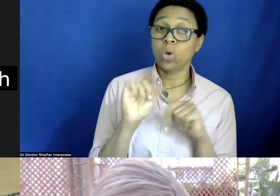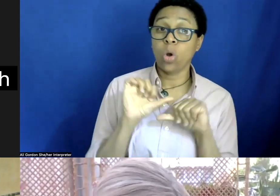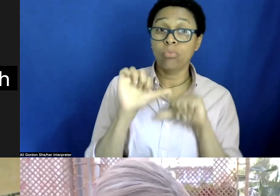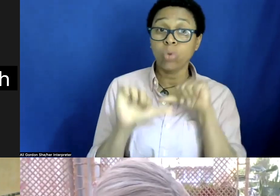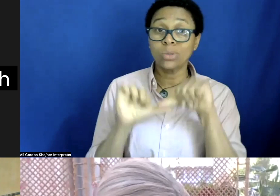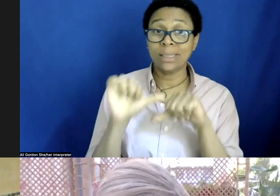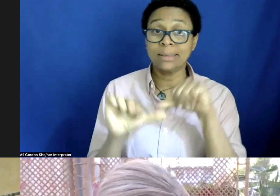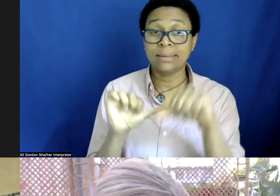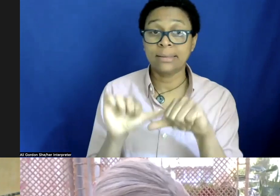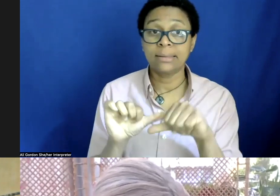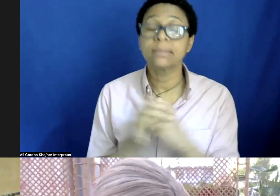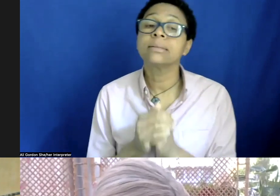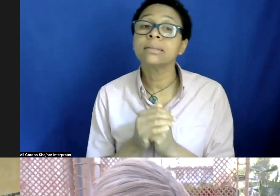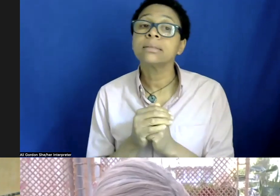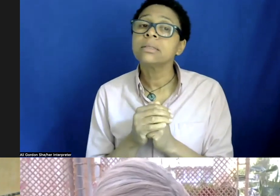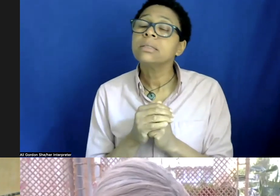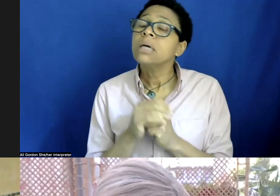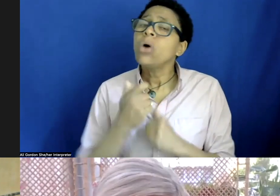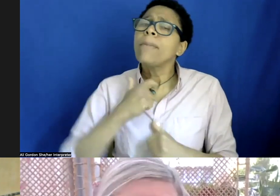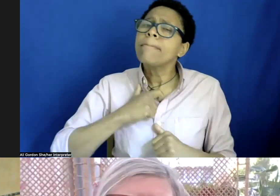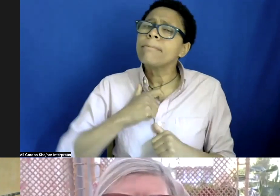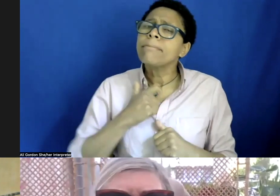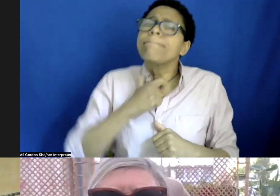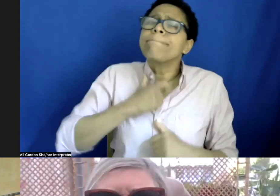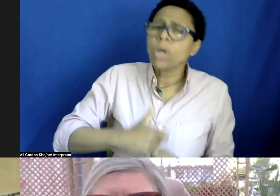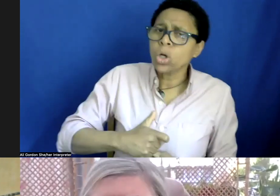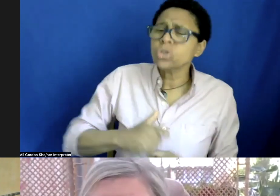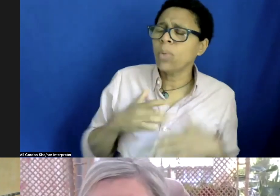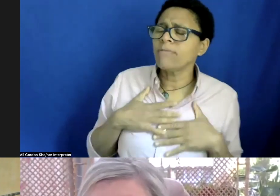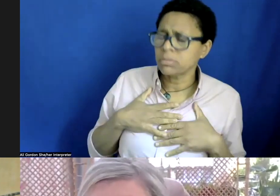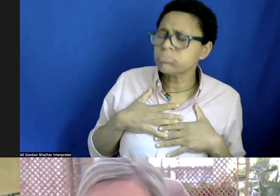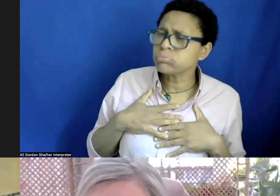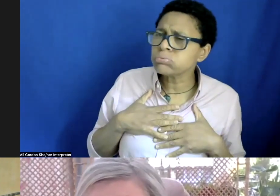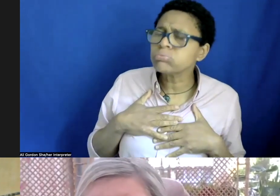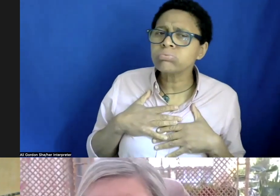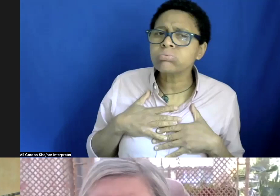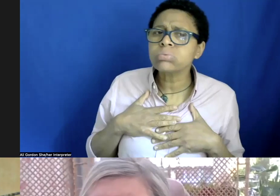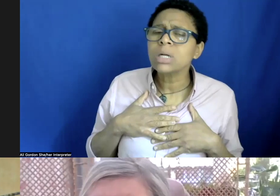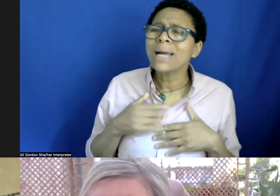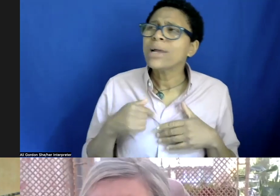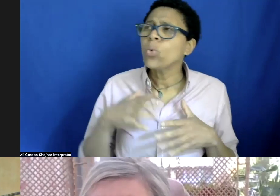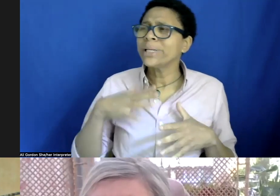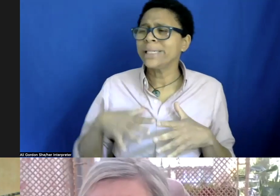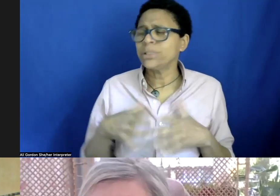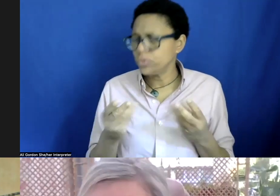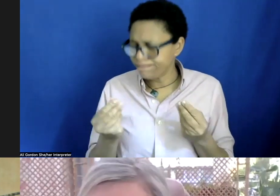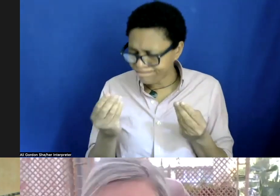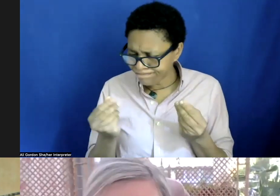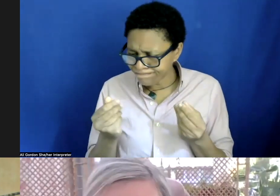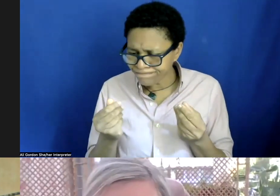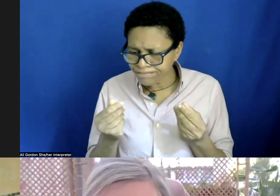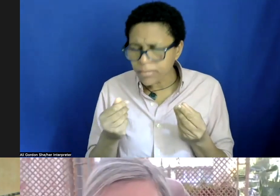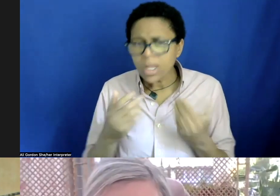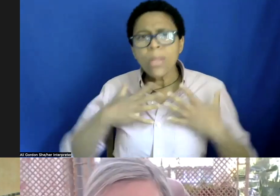on a personal level, but that need to kind of move the